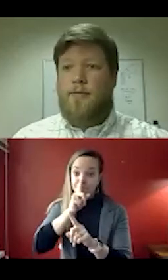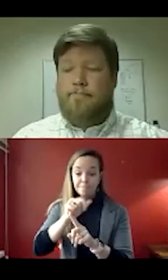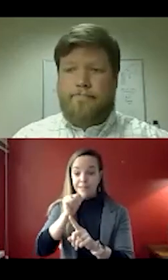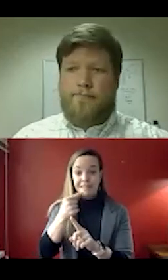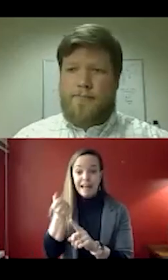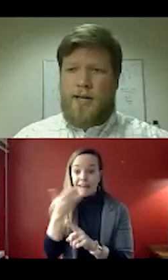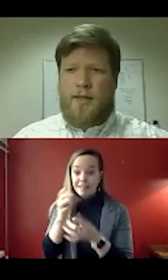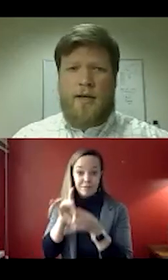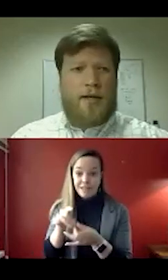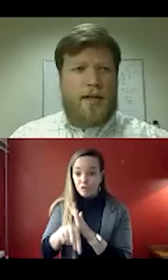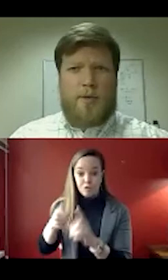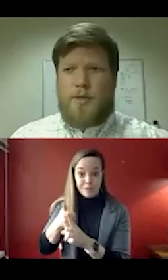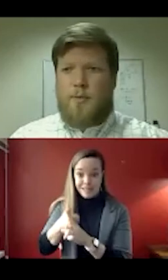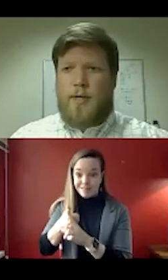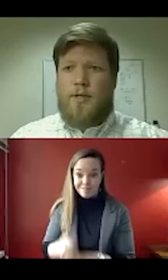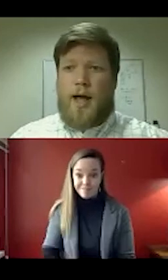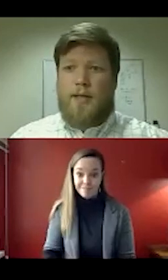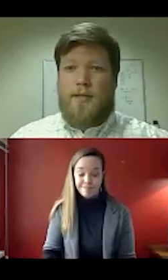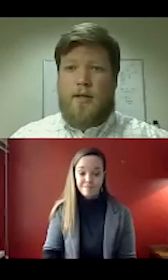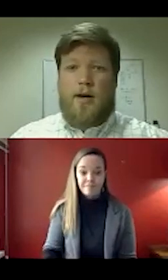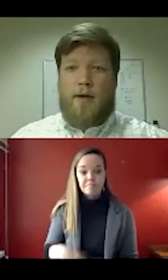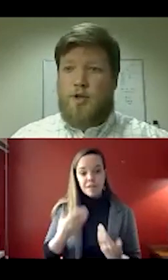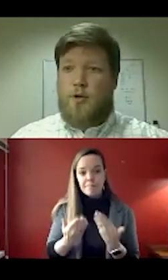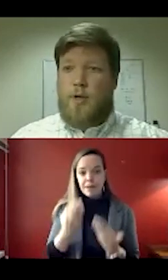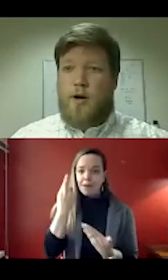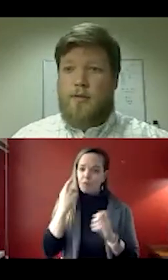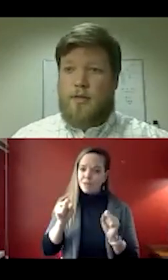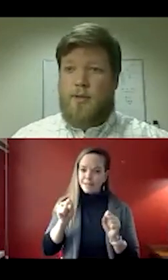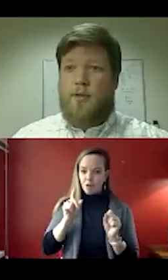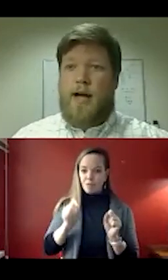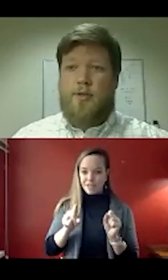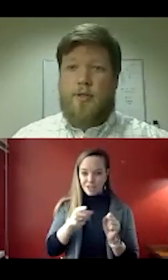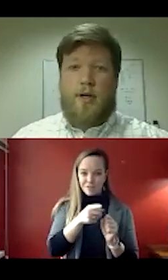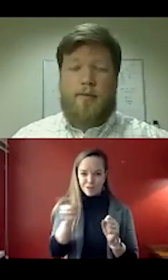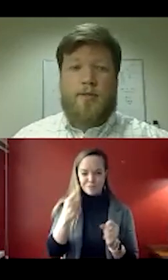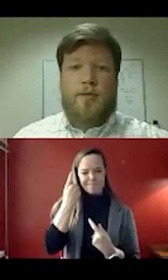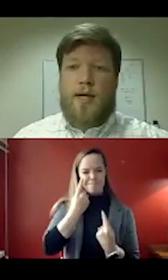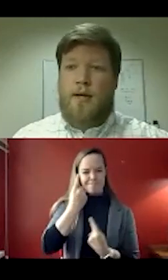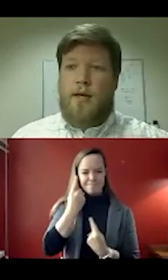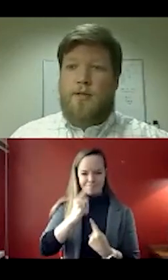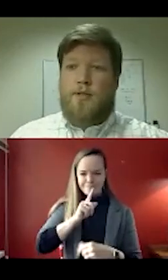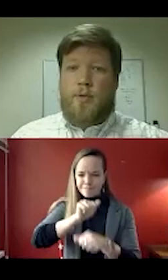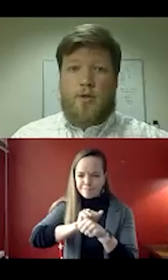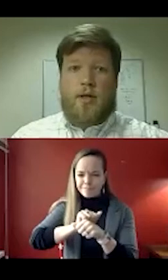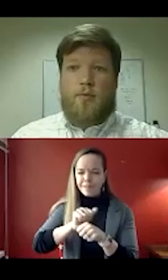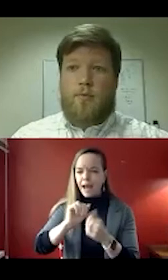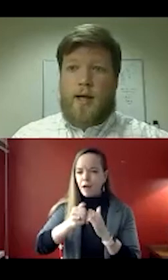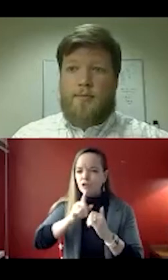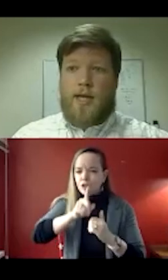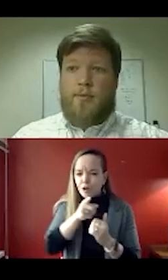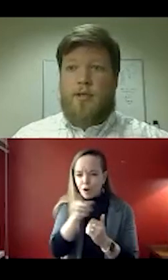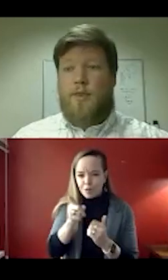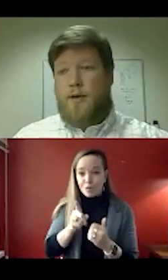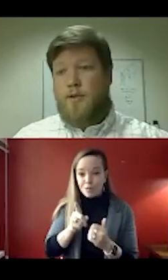suicide. And I think it'd be a reasonable question to ask how sure we are that these people are actually talking about suicide. So we took a